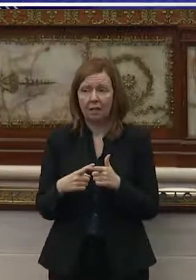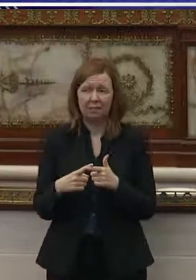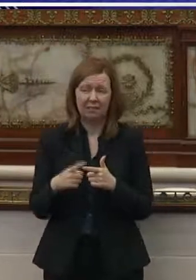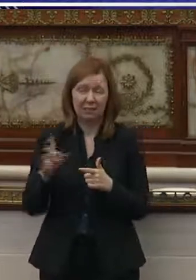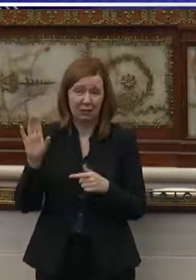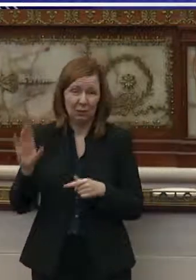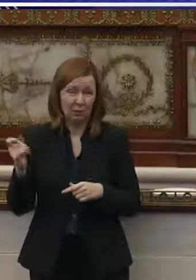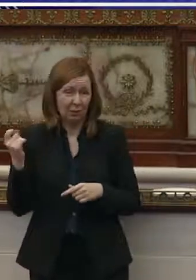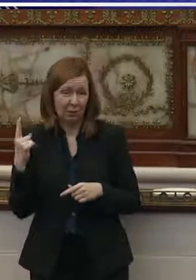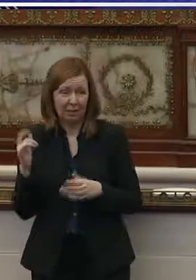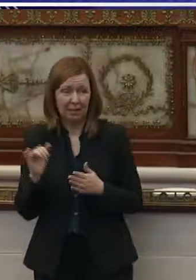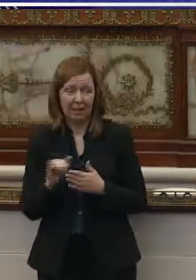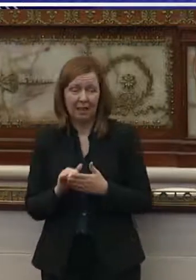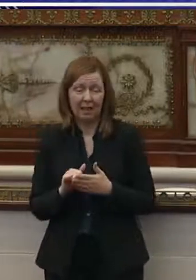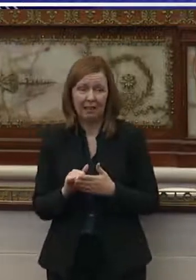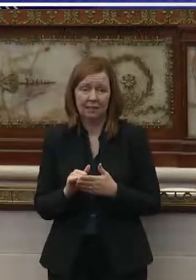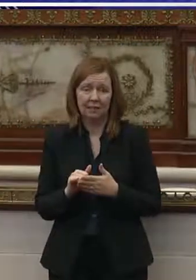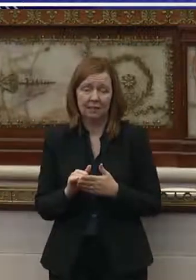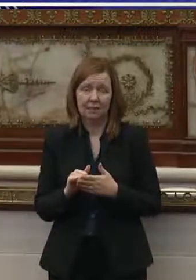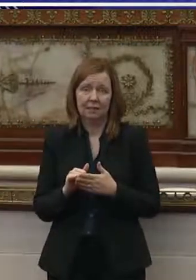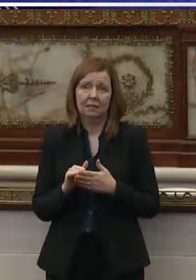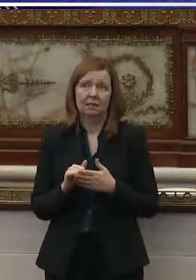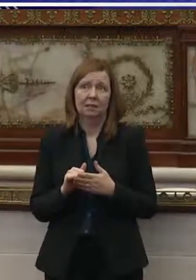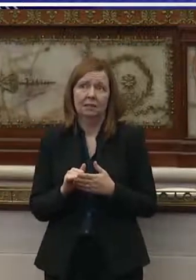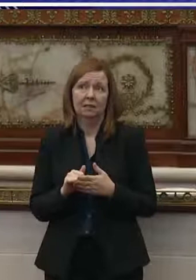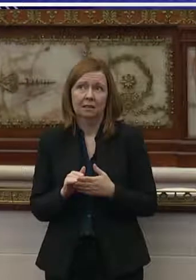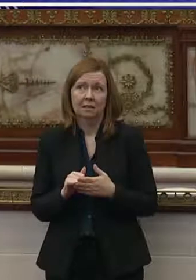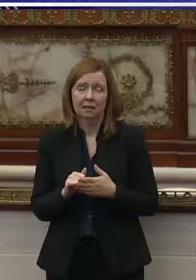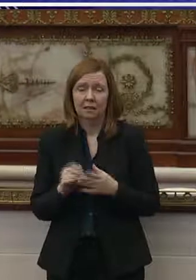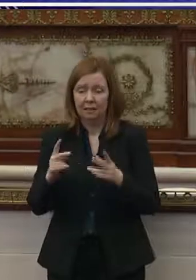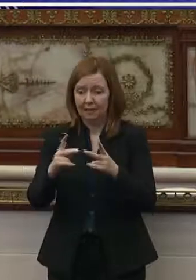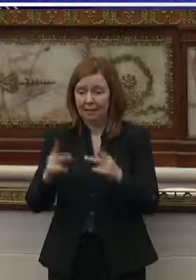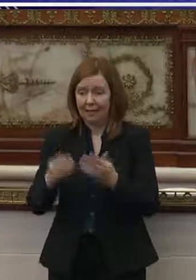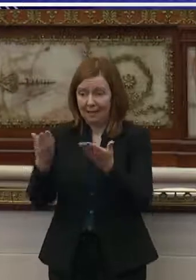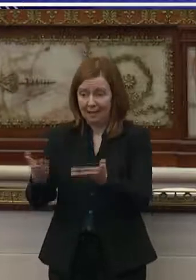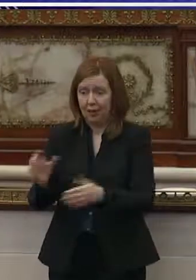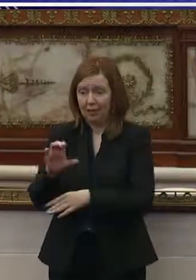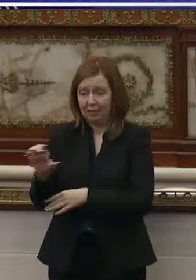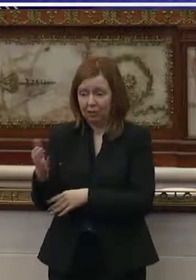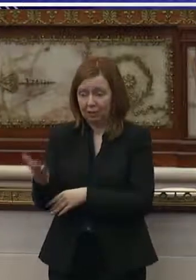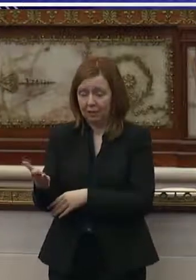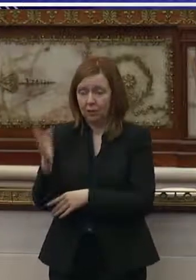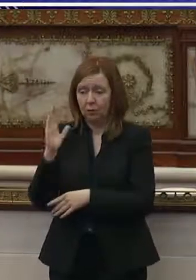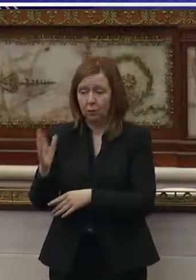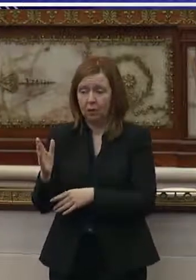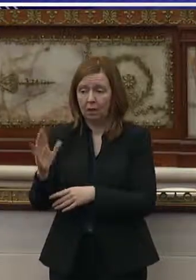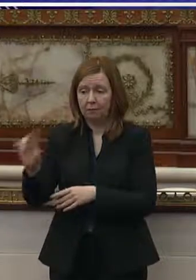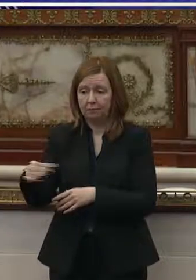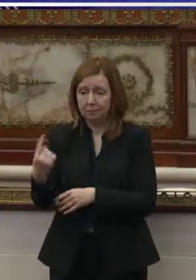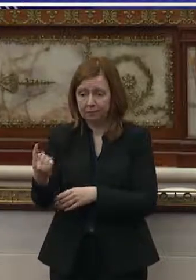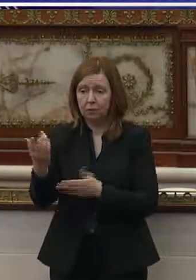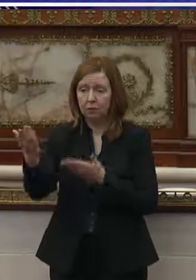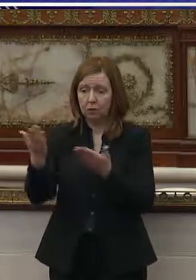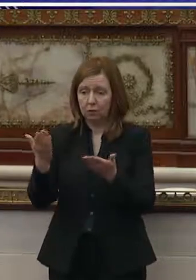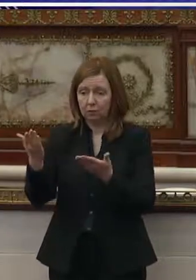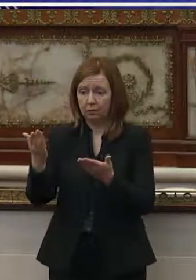it your understanding that the site at the convention center will solely